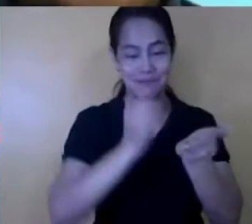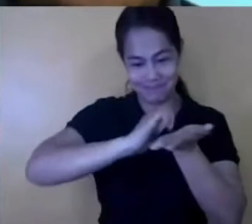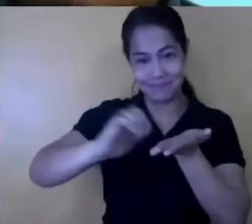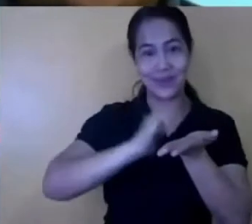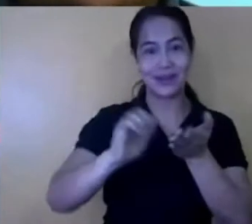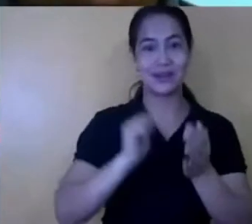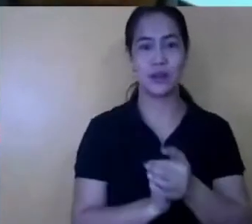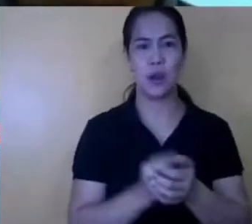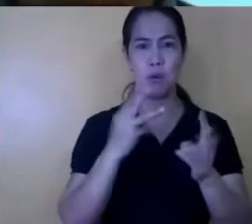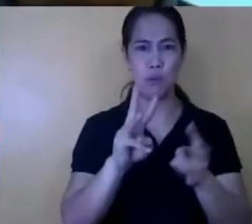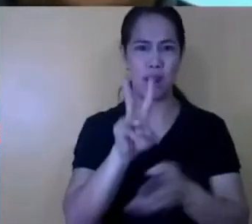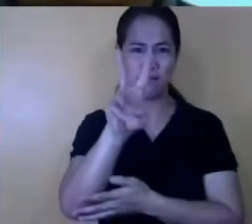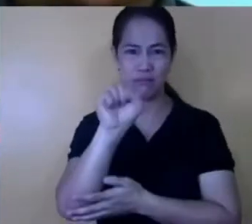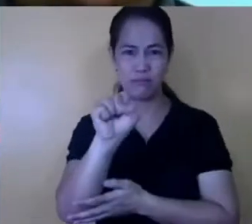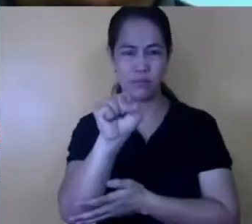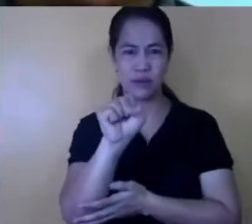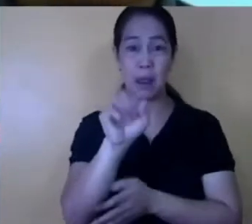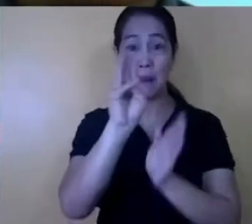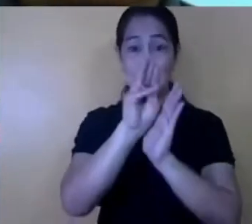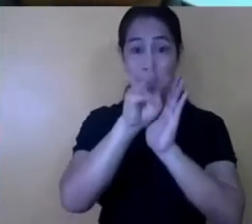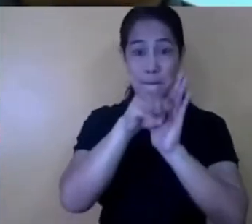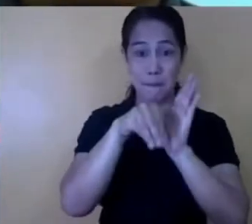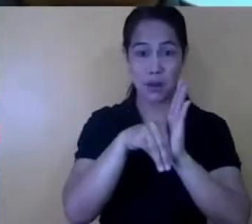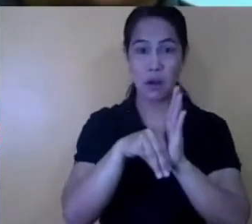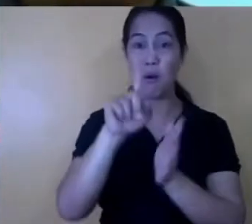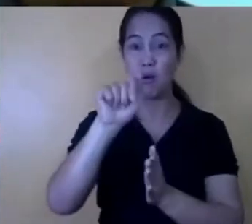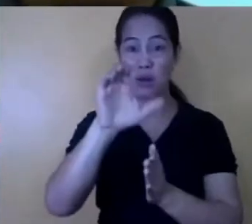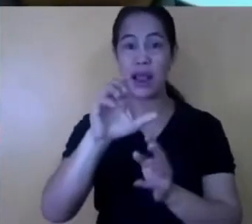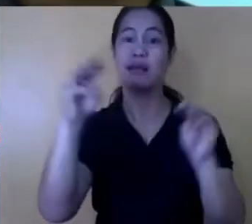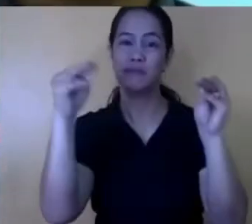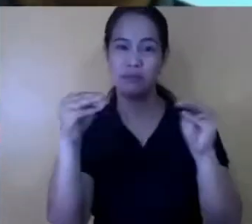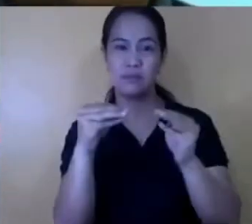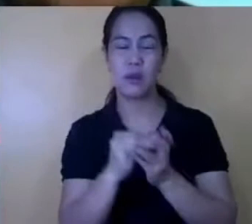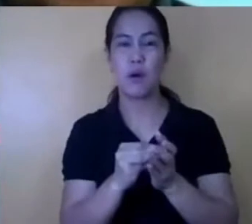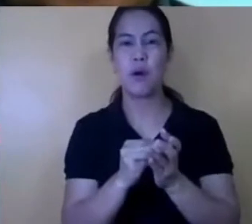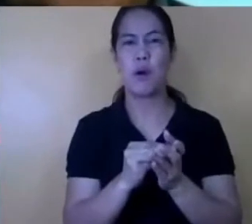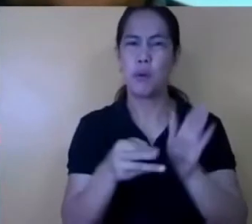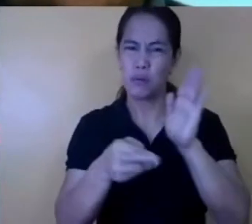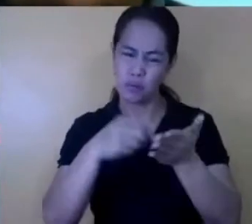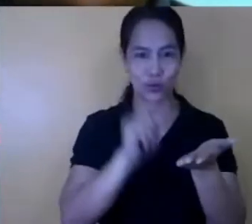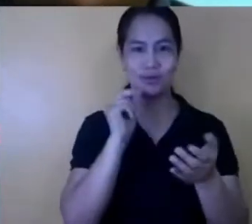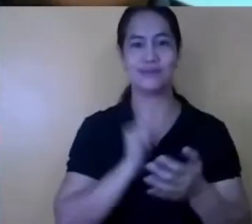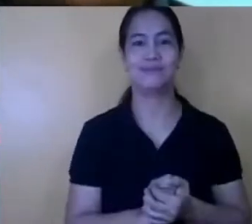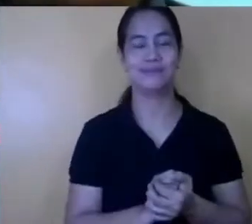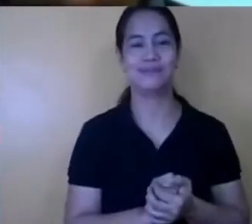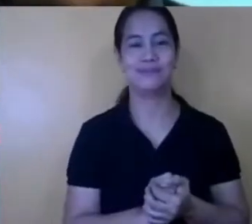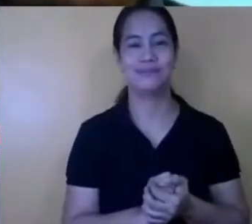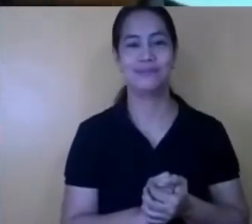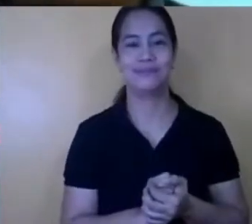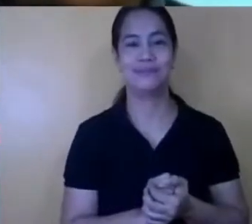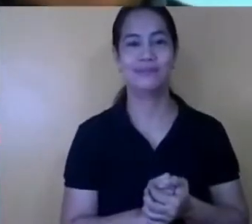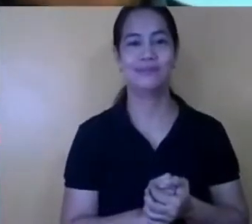VS, minutes of LAC sessions is complemented with reviewed personal reflection notes. For